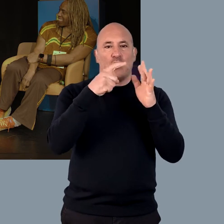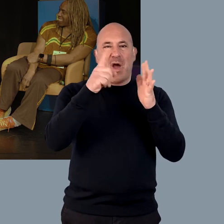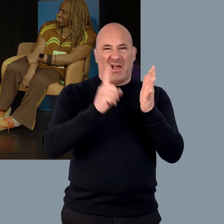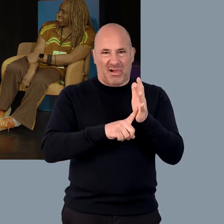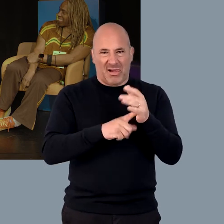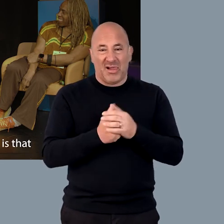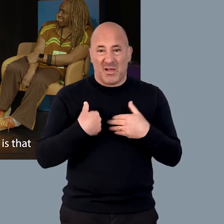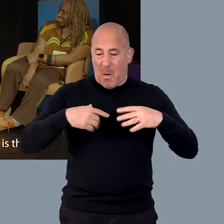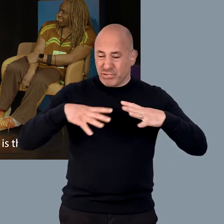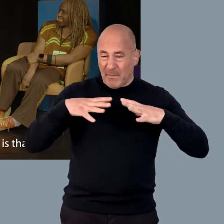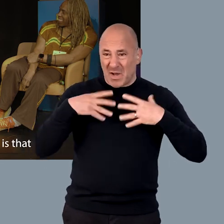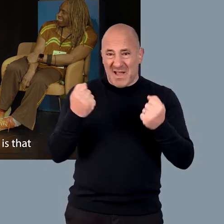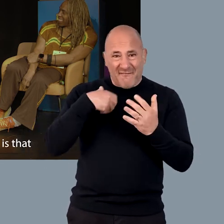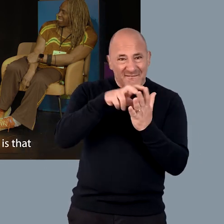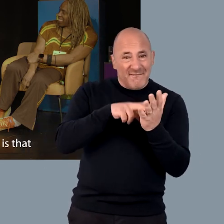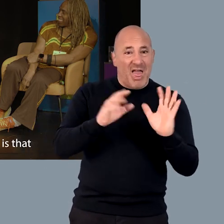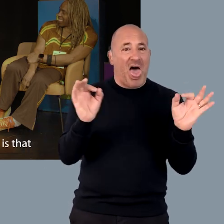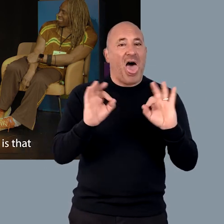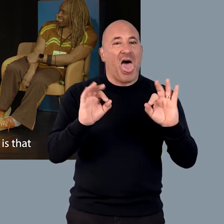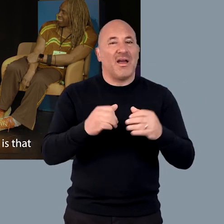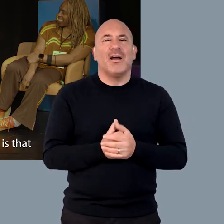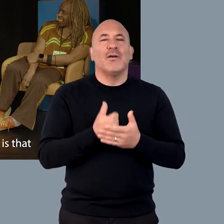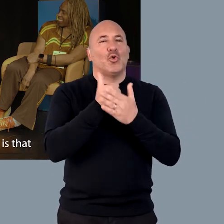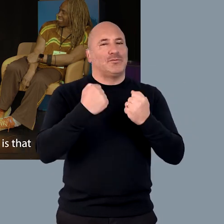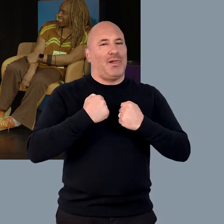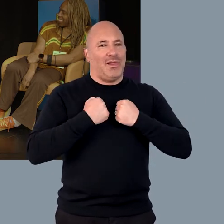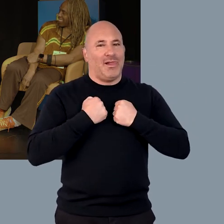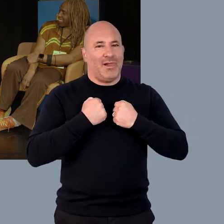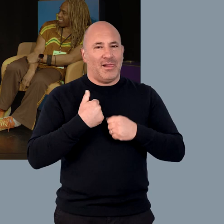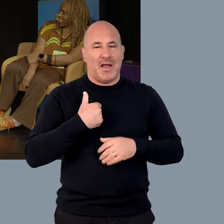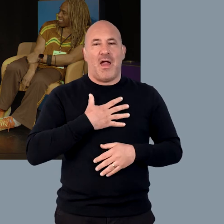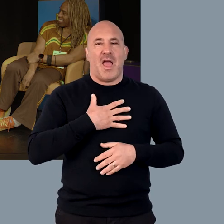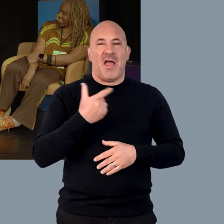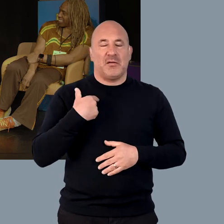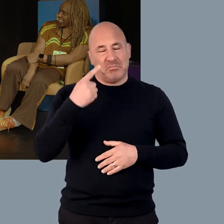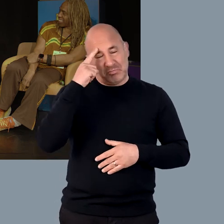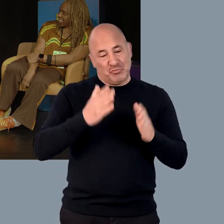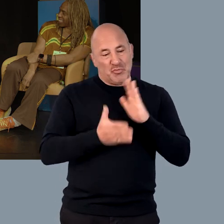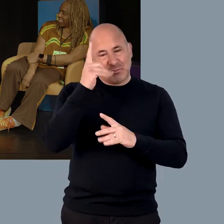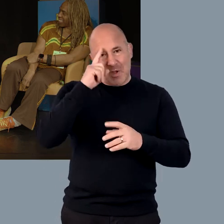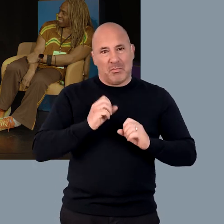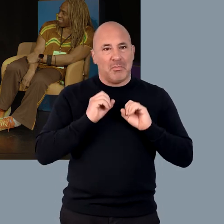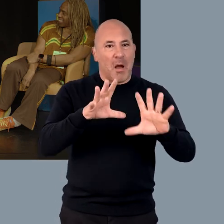come with any prep. That's normally a condition for me speaking is that I prefer to speak from the heart.